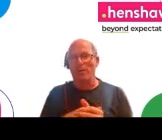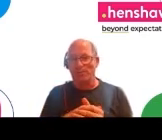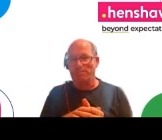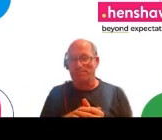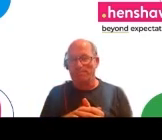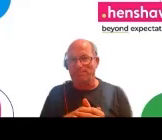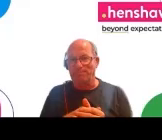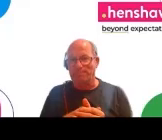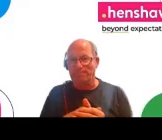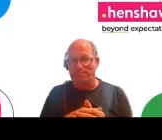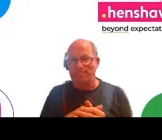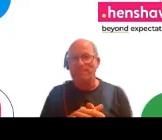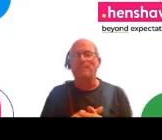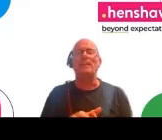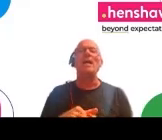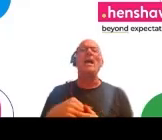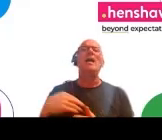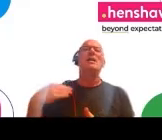turned TalkBack on.